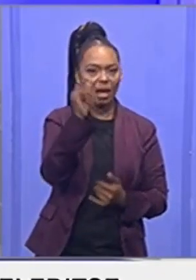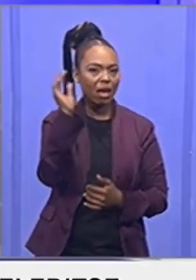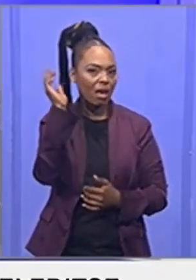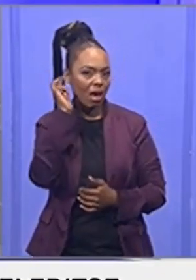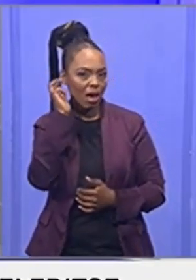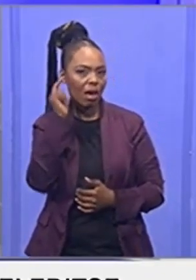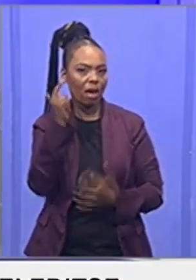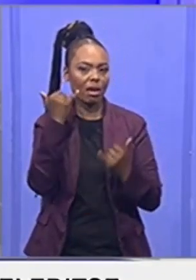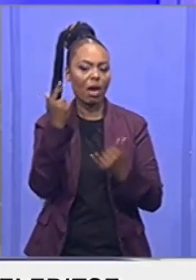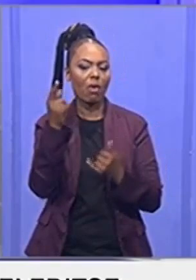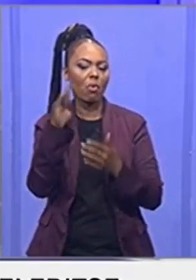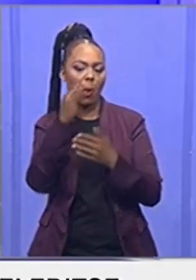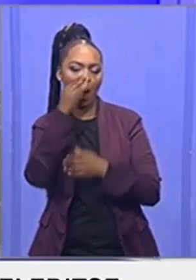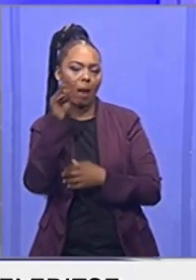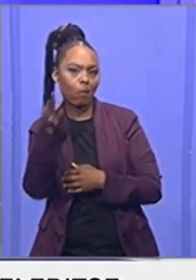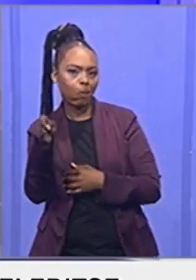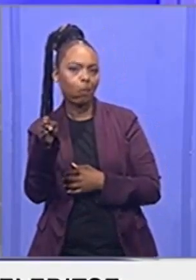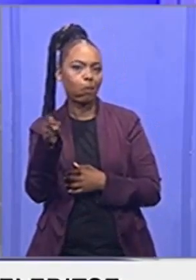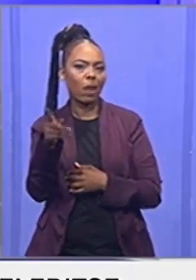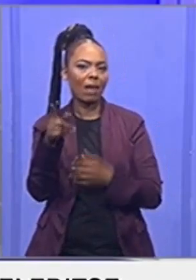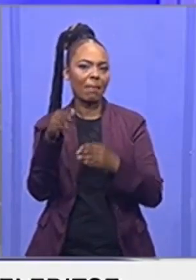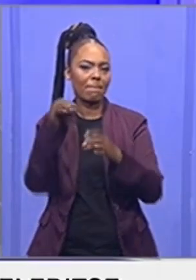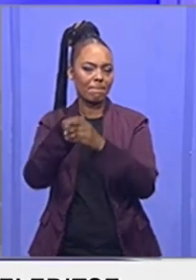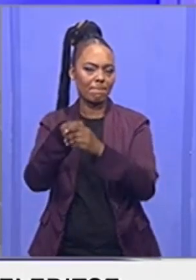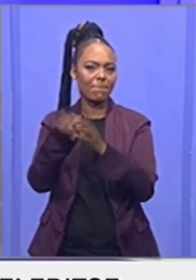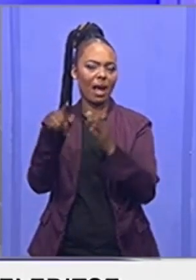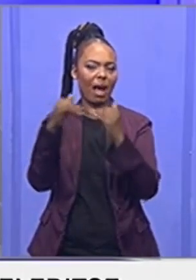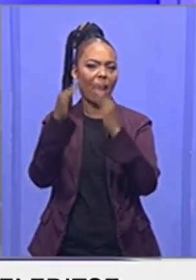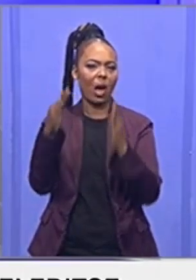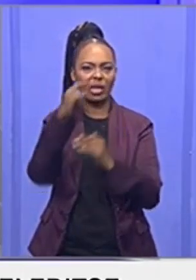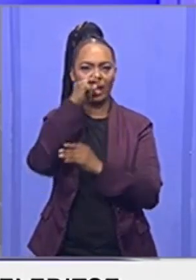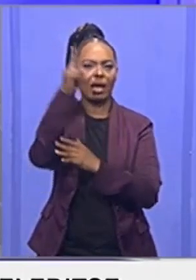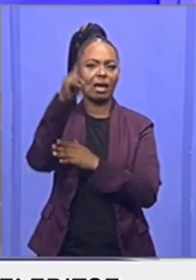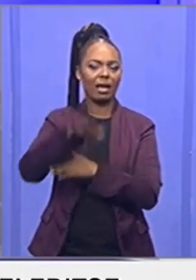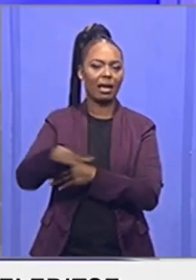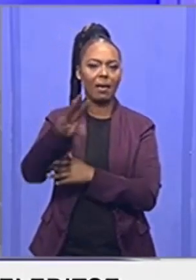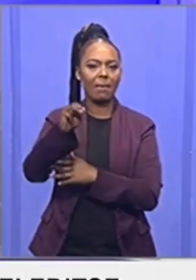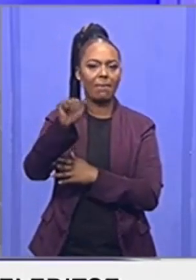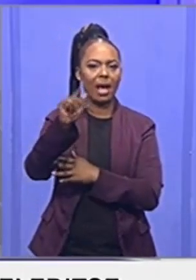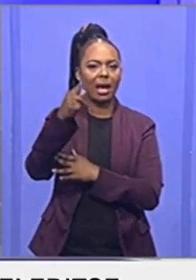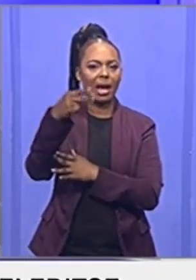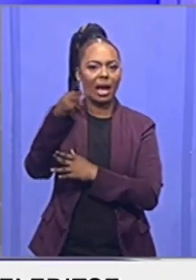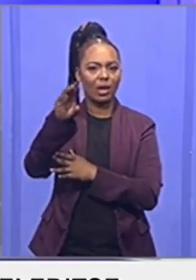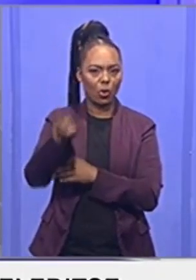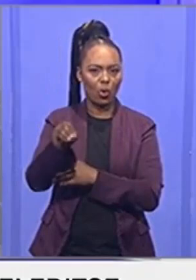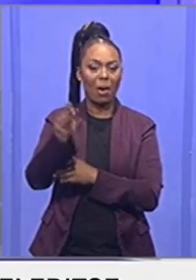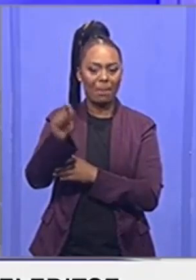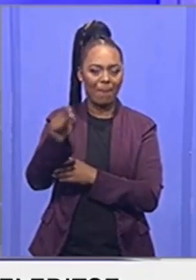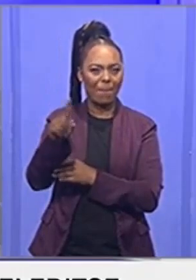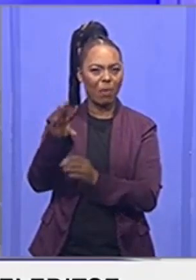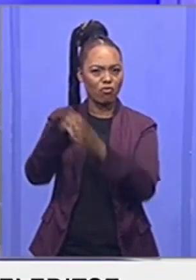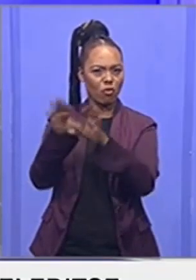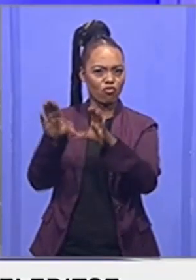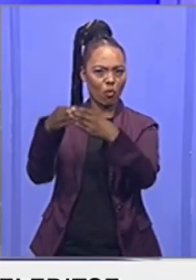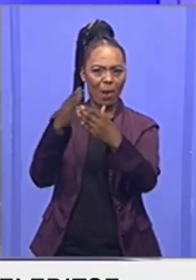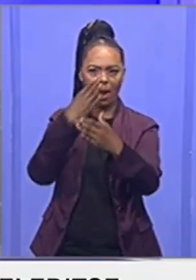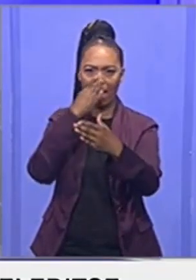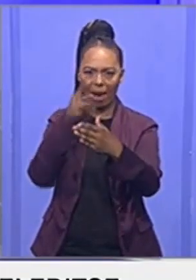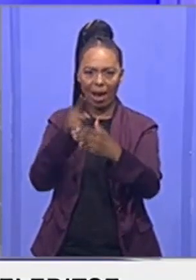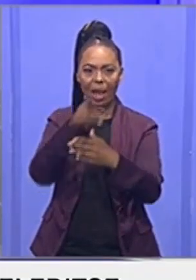sa fitlhela babelaelwa ba thibeletse mo ntlong ya mabonobono kwa Makhado mme ga tsoga thuntshano. Segongwana se